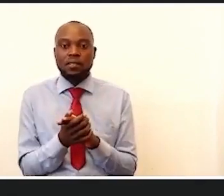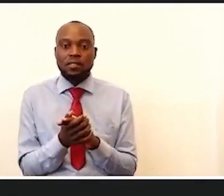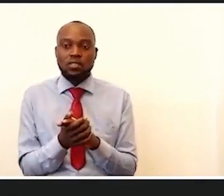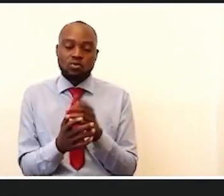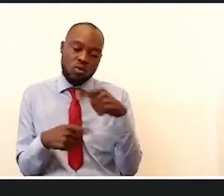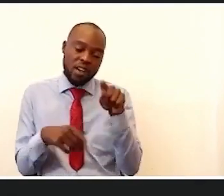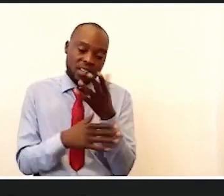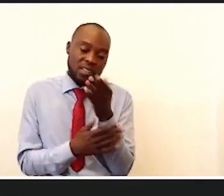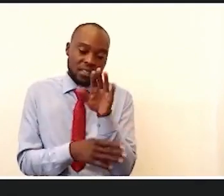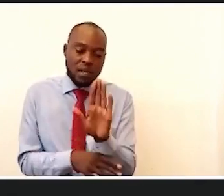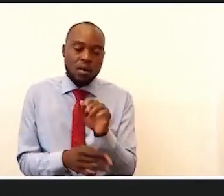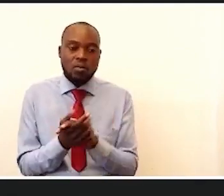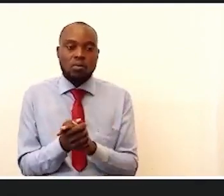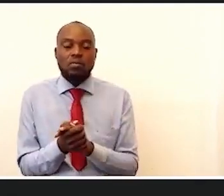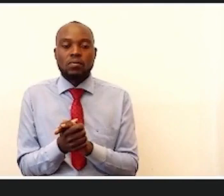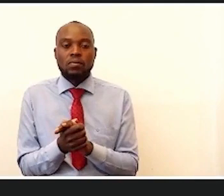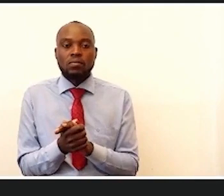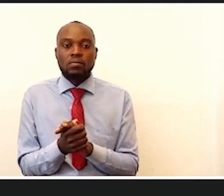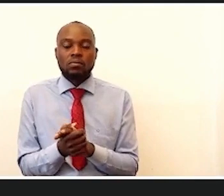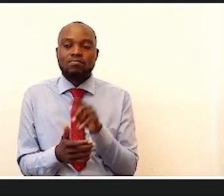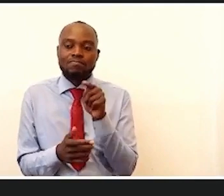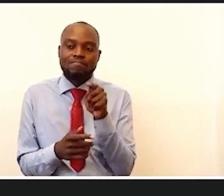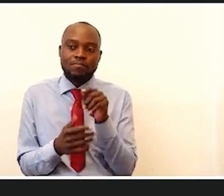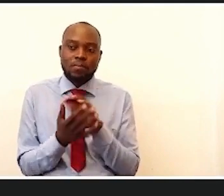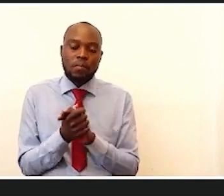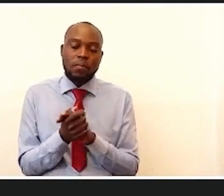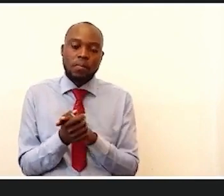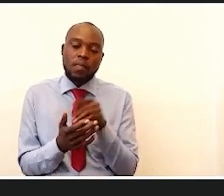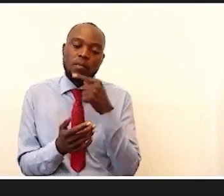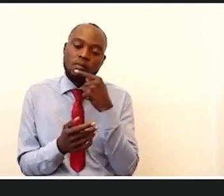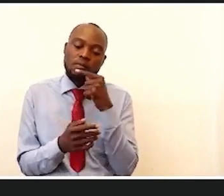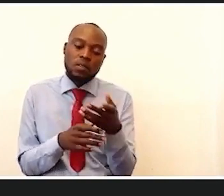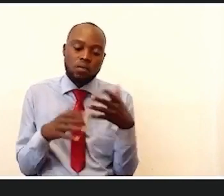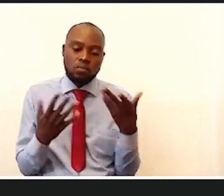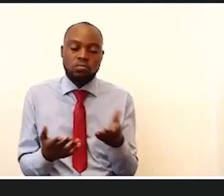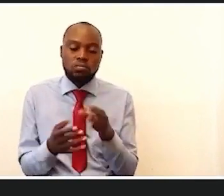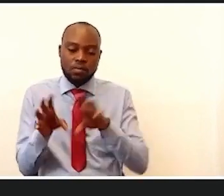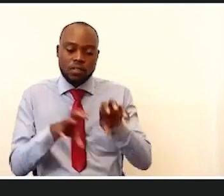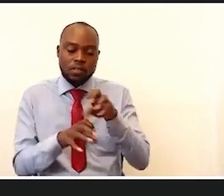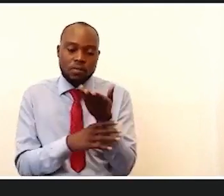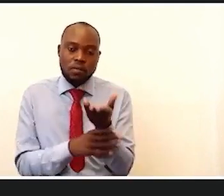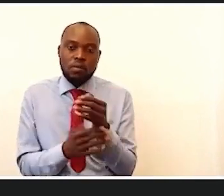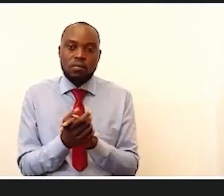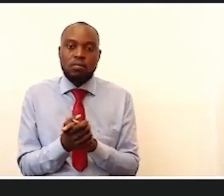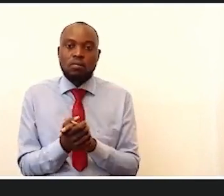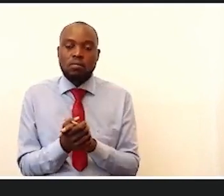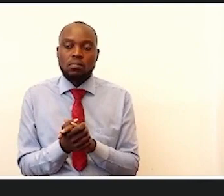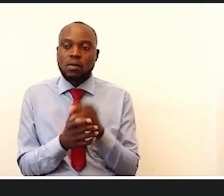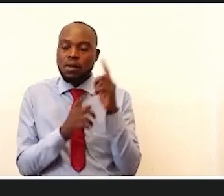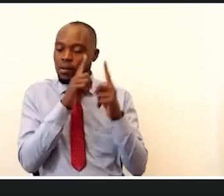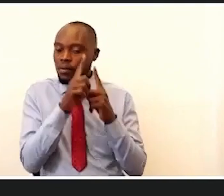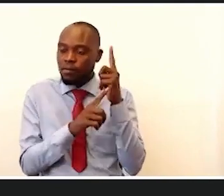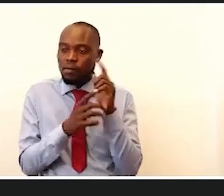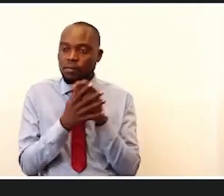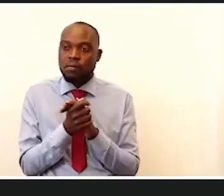up, basically mimicking the criteria that had been defined by the Bretton Woods institutions. And so I think